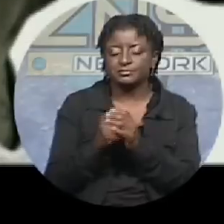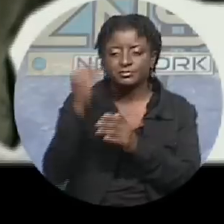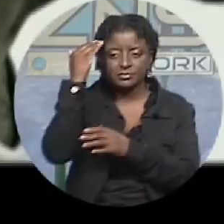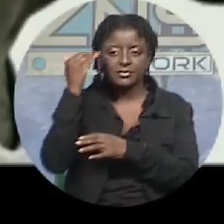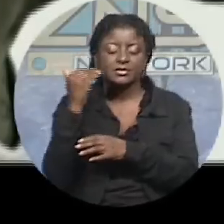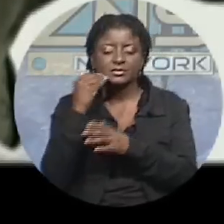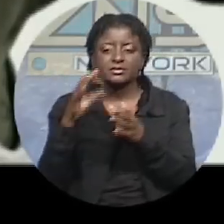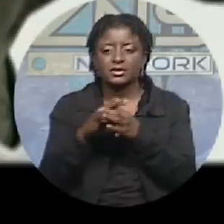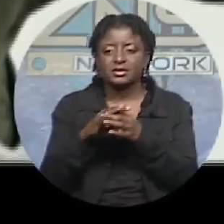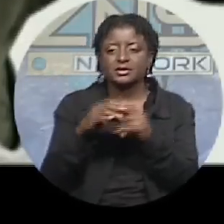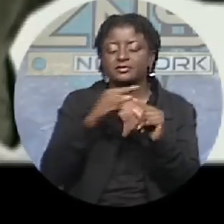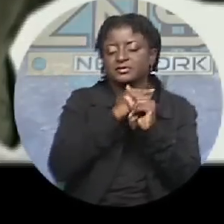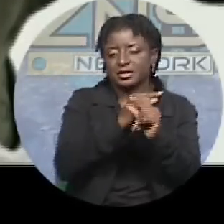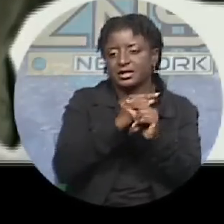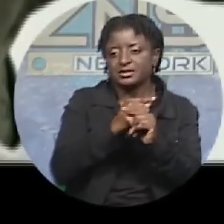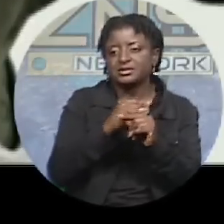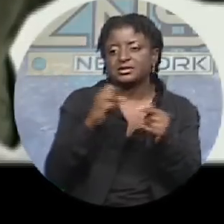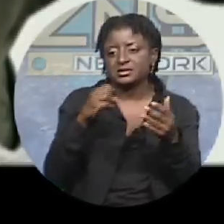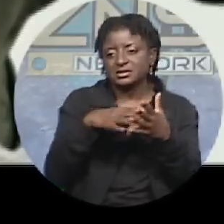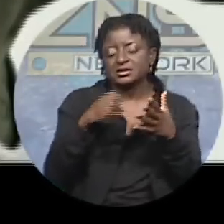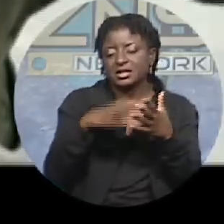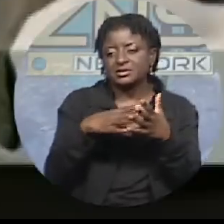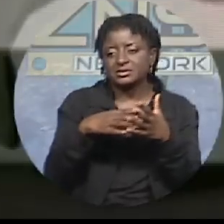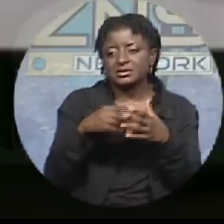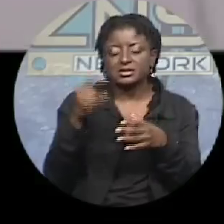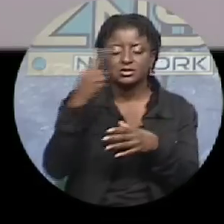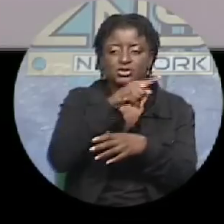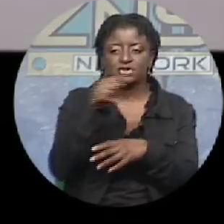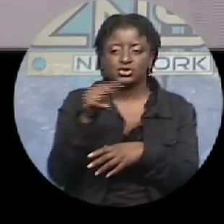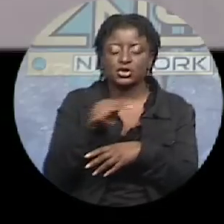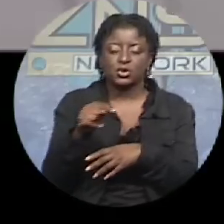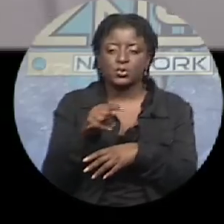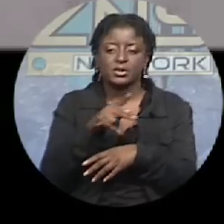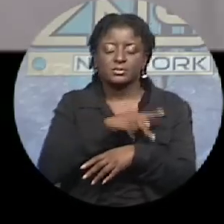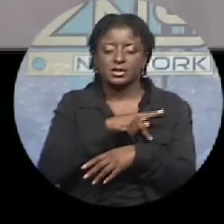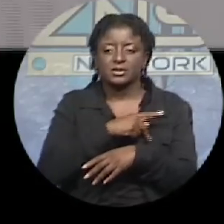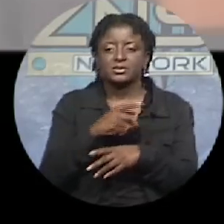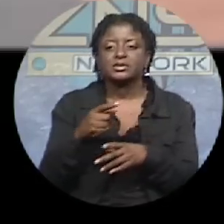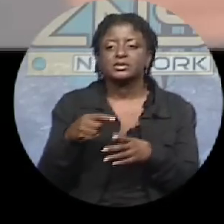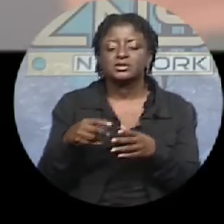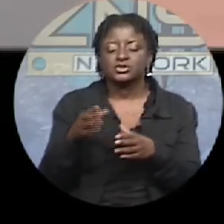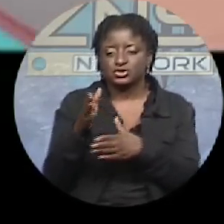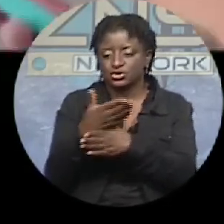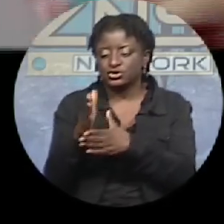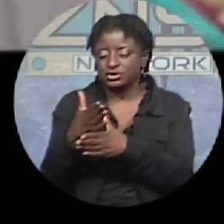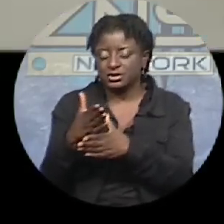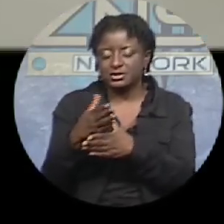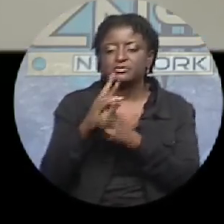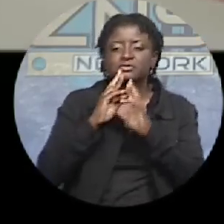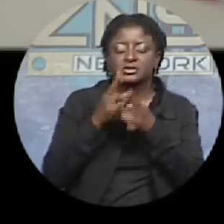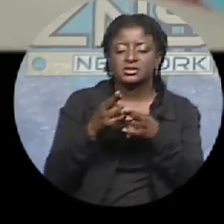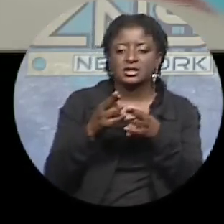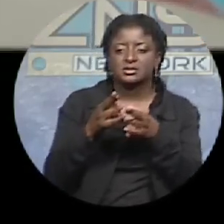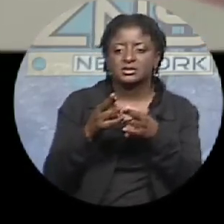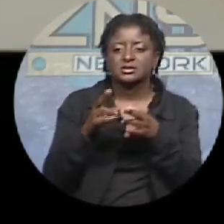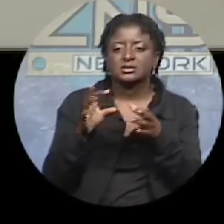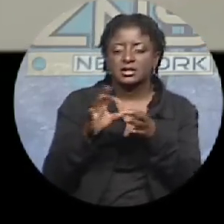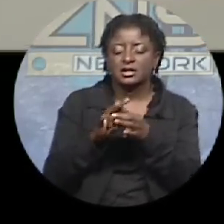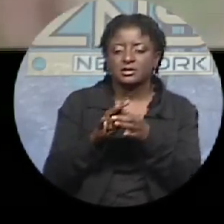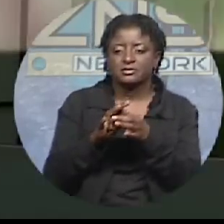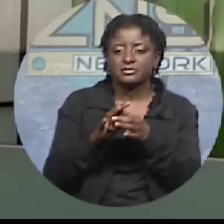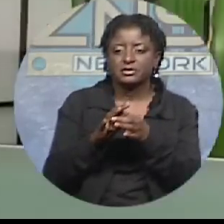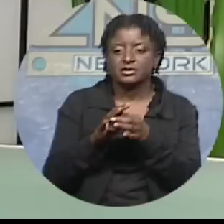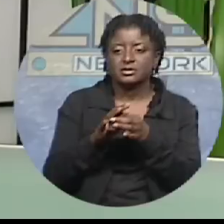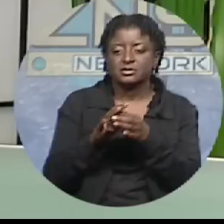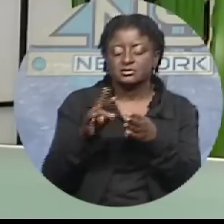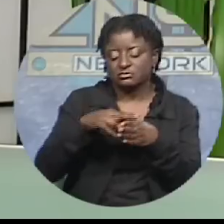no statistics to reflect the number of cases, she did reveal the results of a survey conducted on the state of bullying in our schools more than 2 years